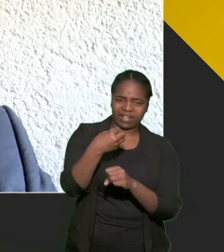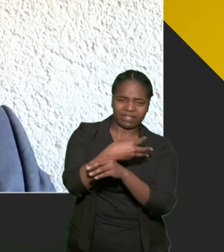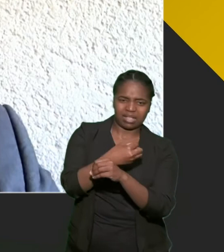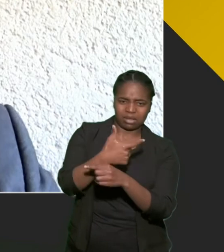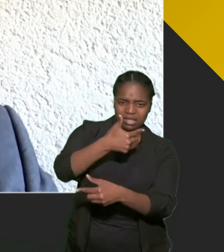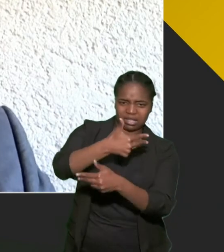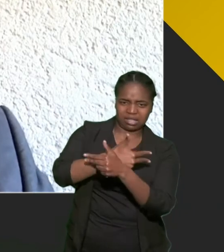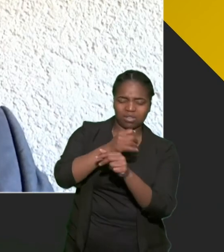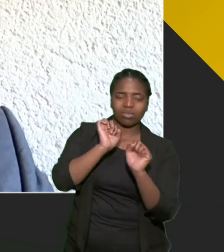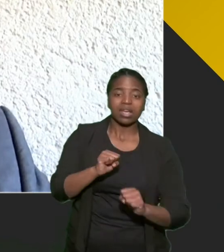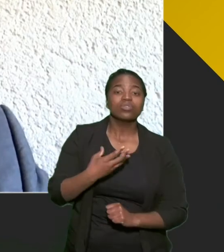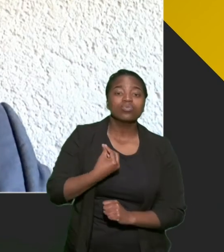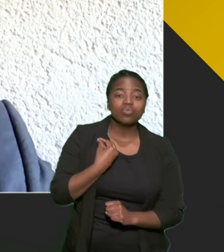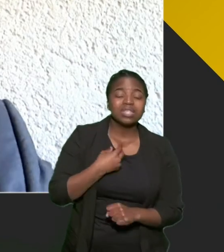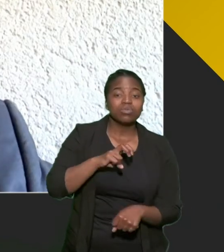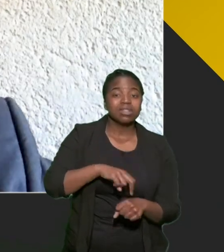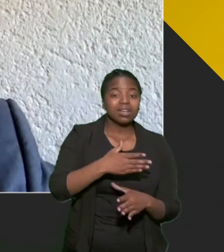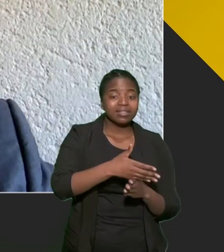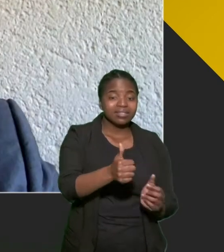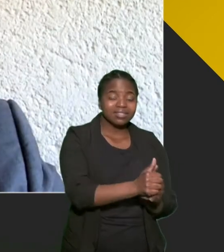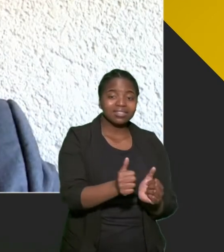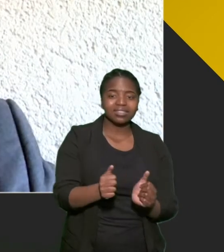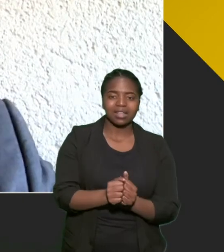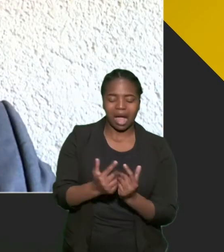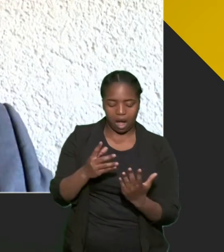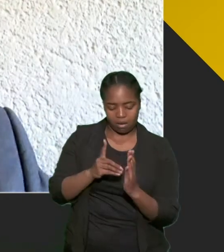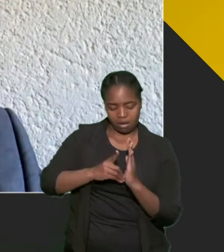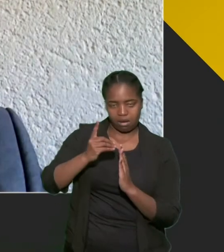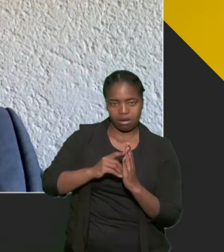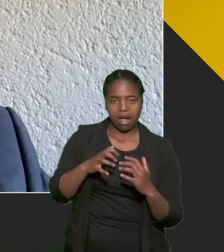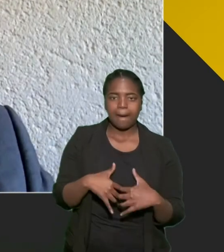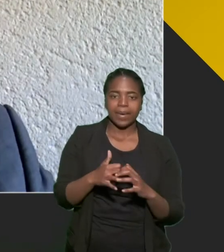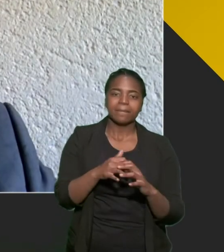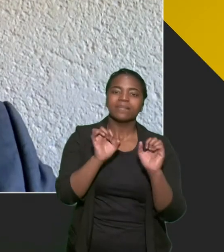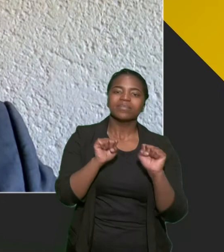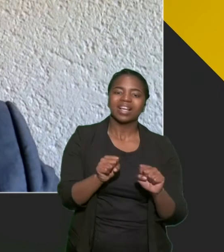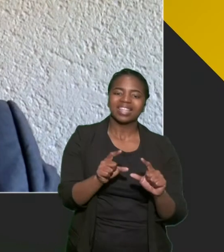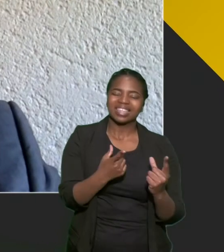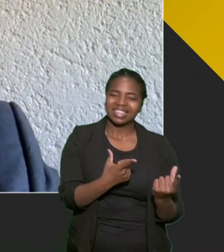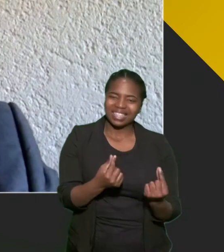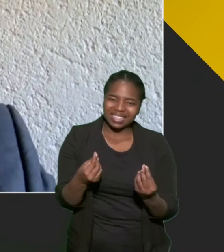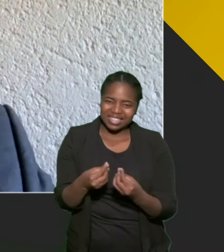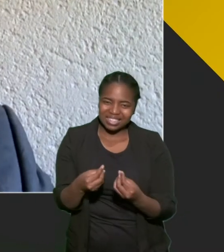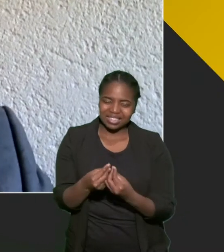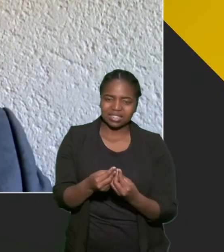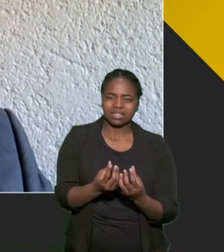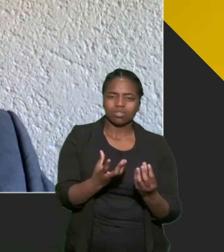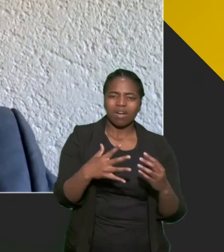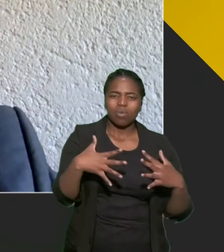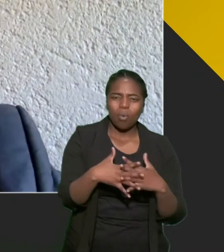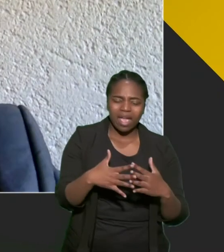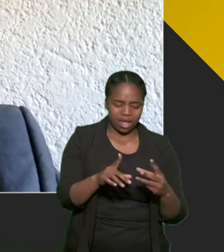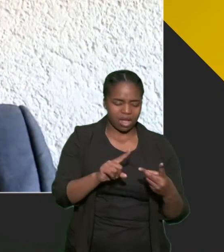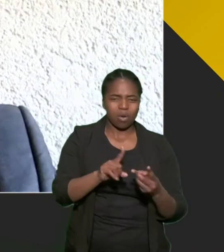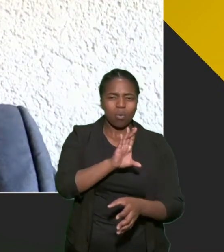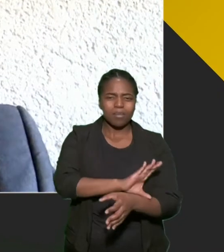So young people need to be collaborating in product development, e-commerce, and the development of software and